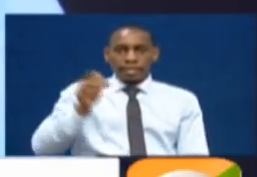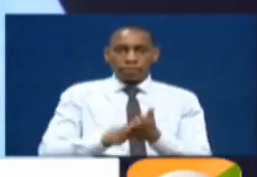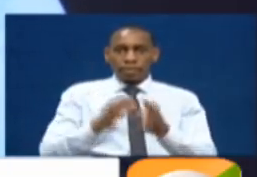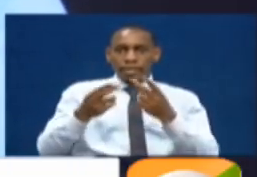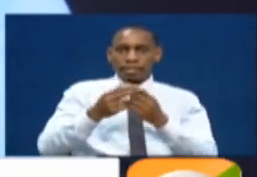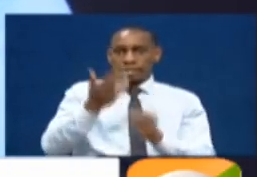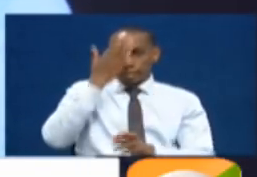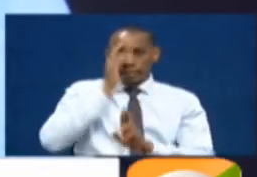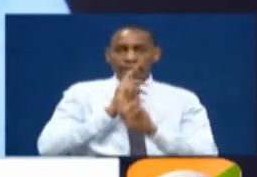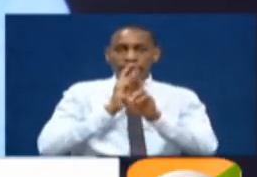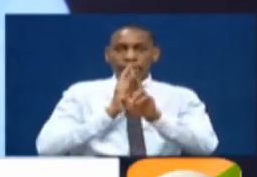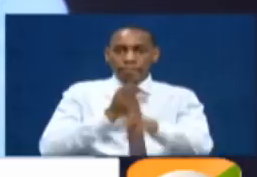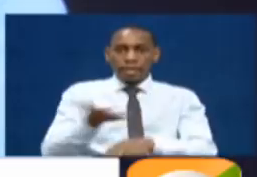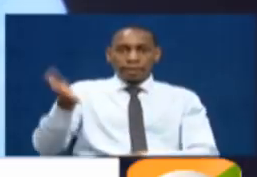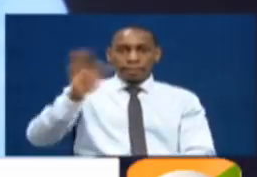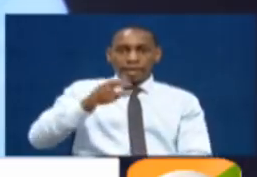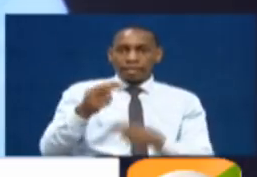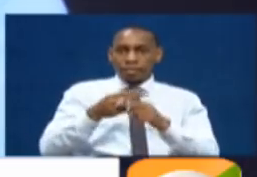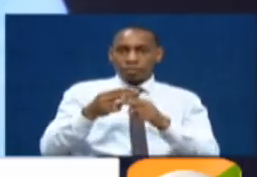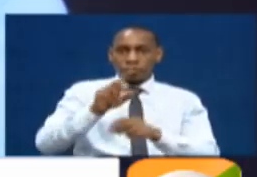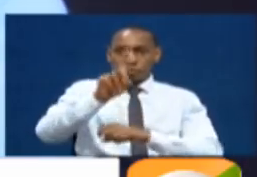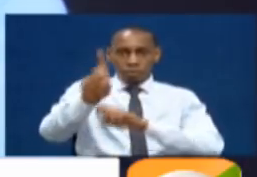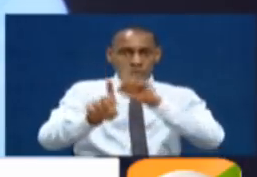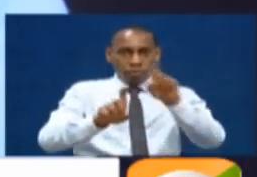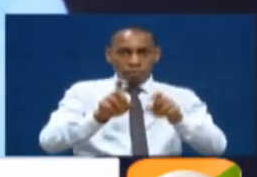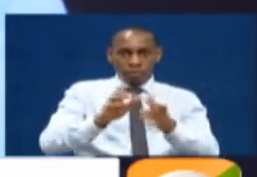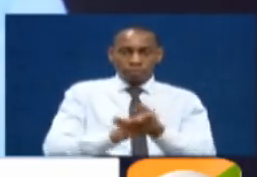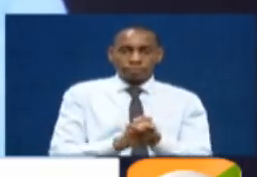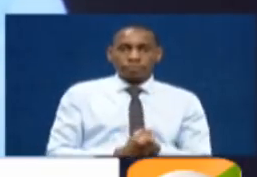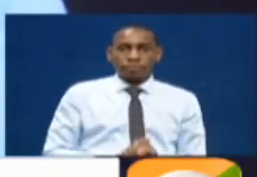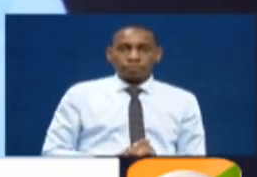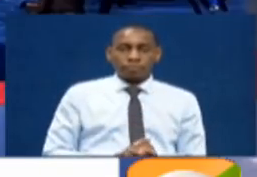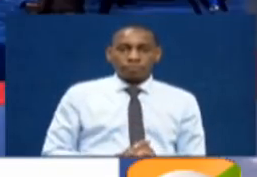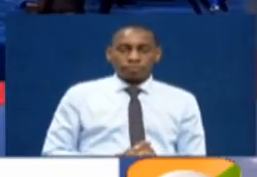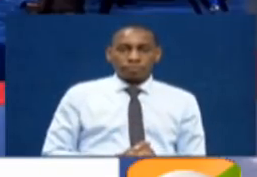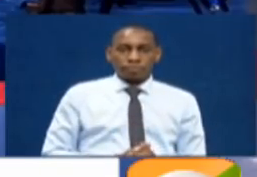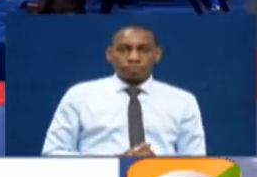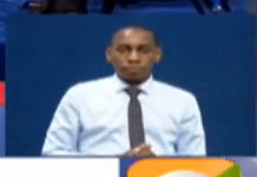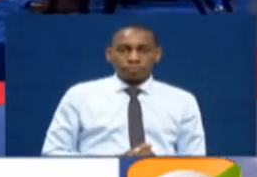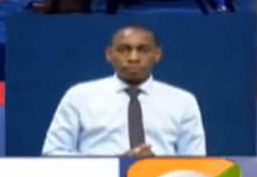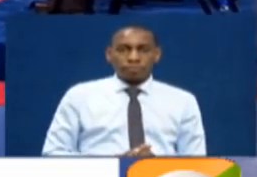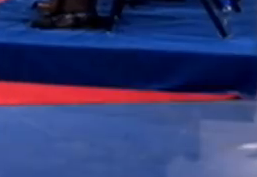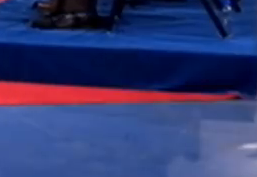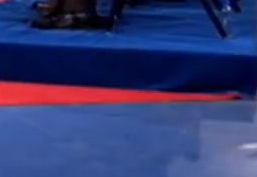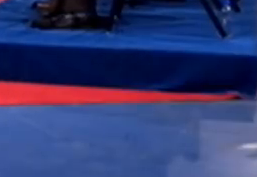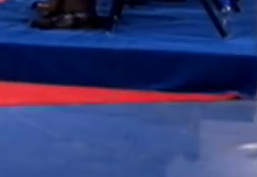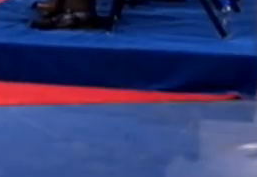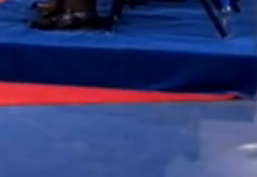back in just a bit. It's your turn to ask all the questions. I'll just sit here. See you in a bit.